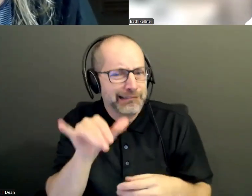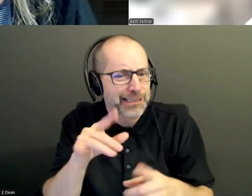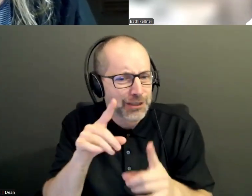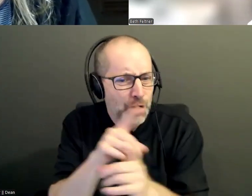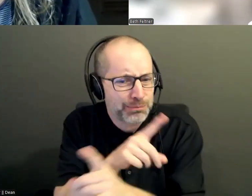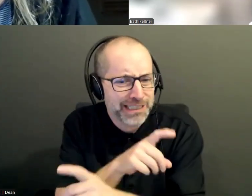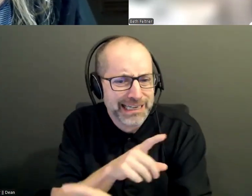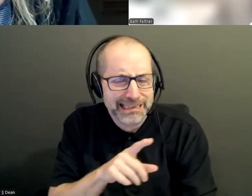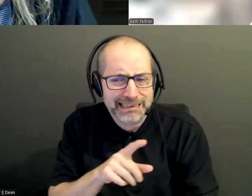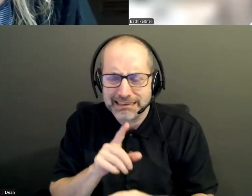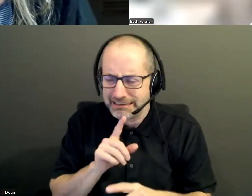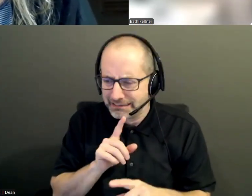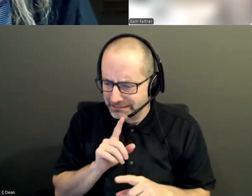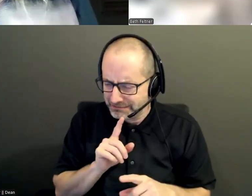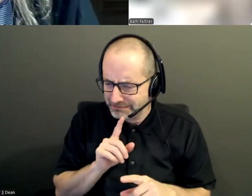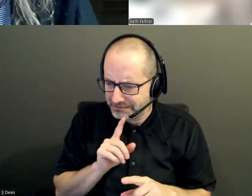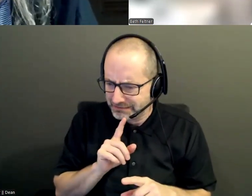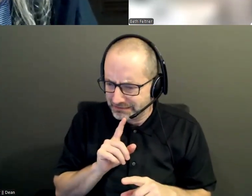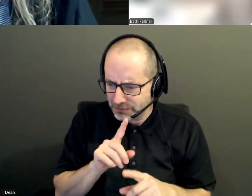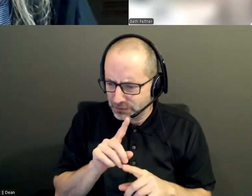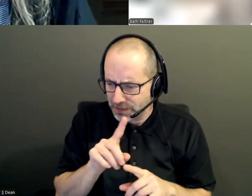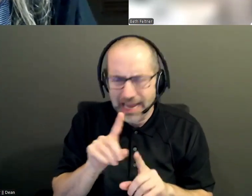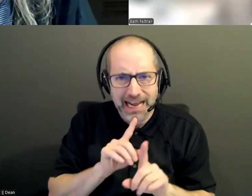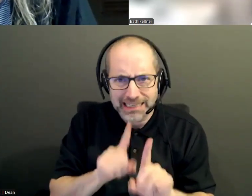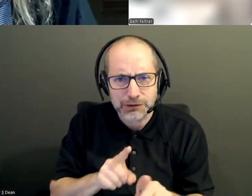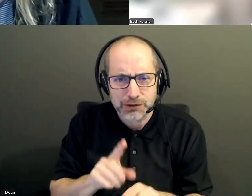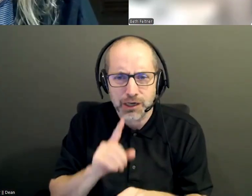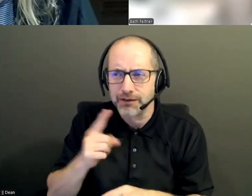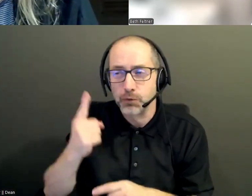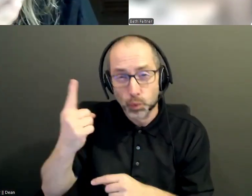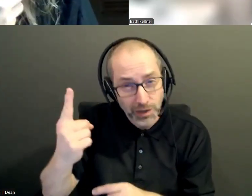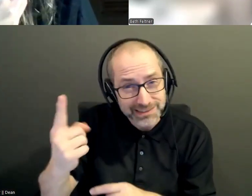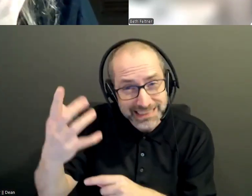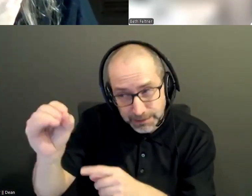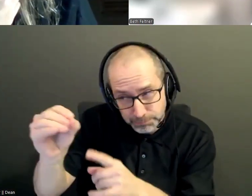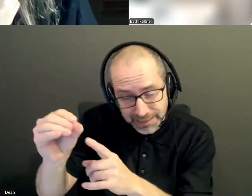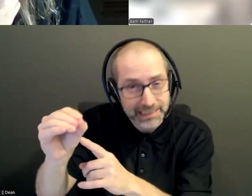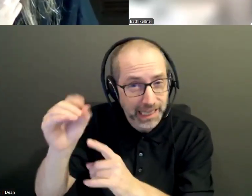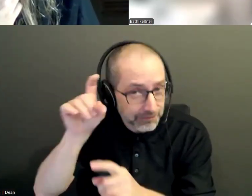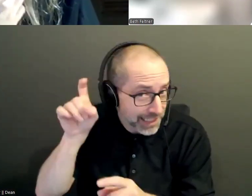one company has 4 sensors